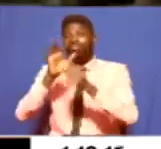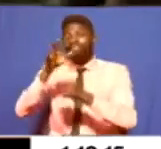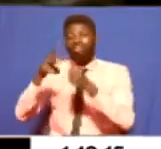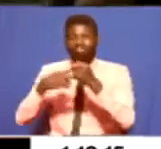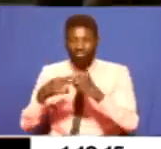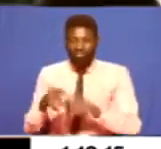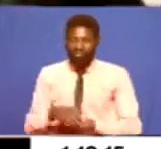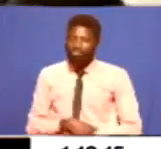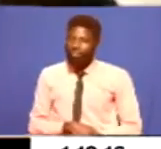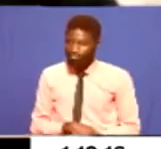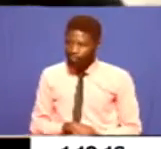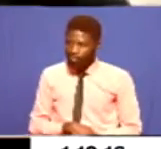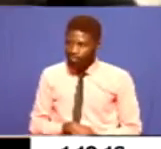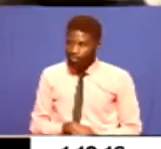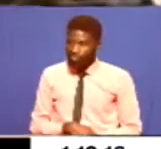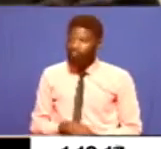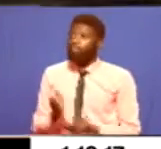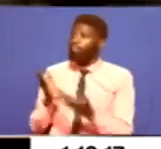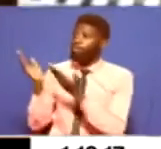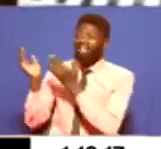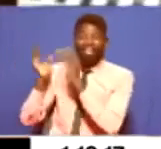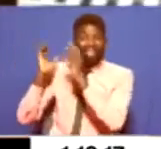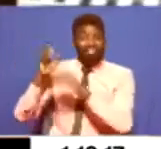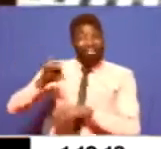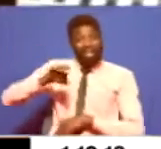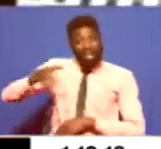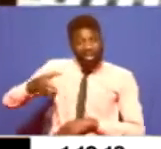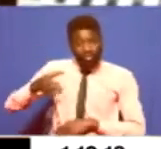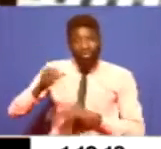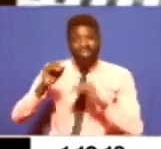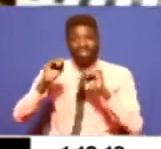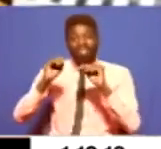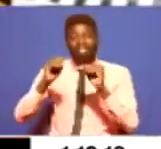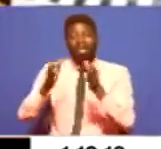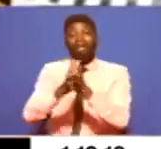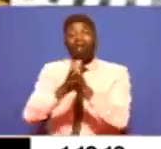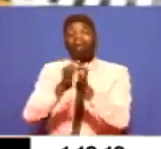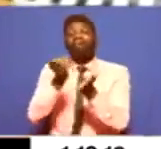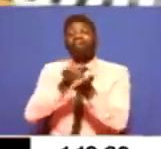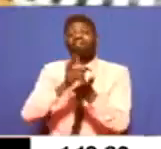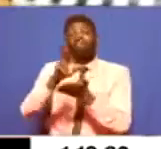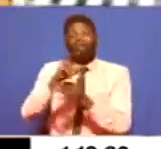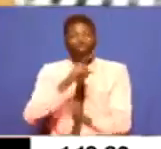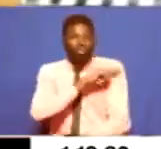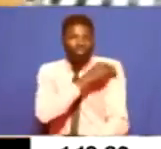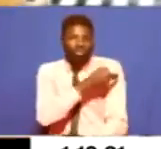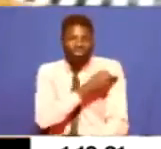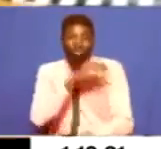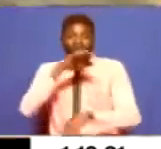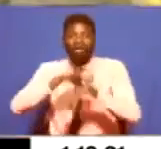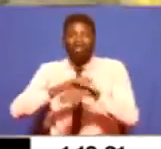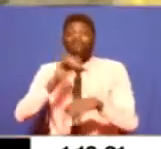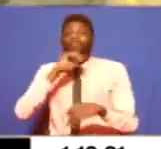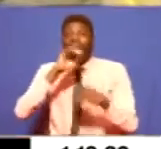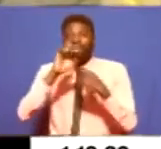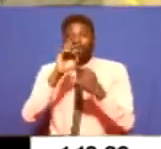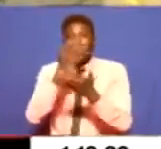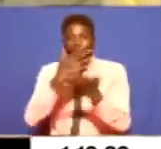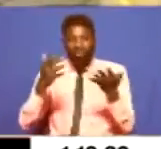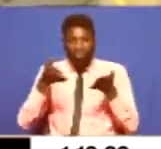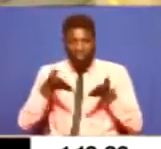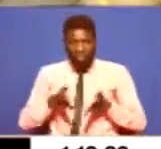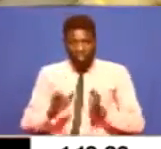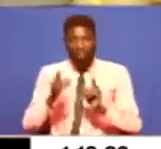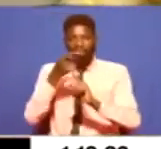Meanwhile, Kilifi County Teaching and Referral Hospital has received maternal health care equipment from a well-wisher.